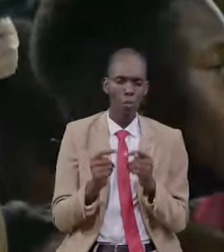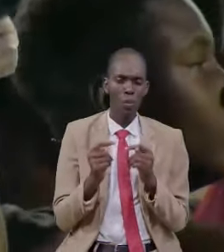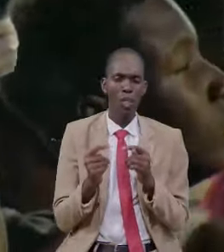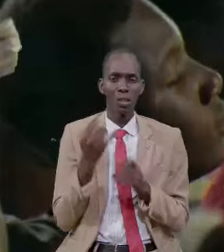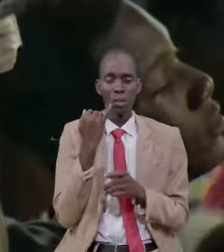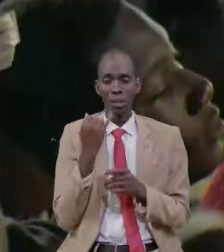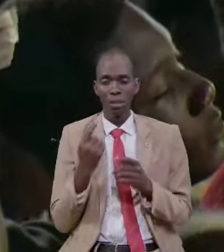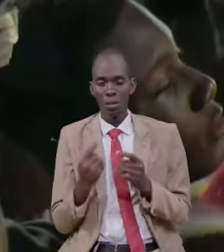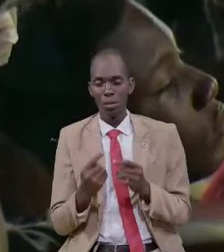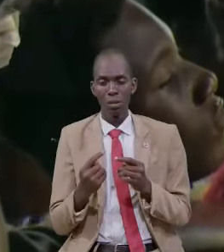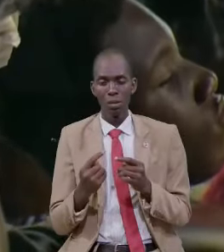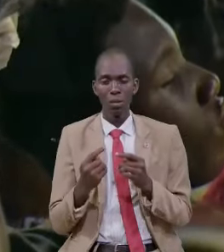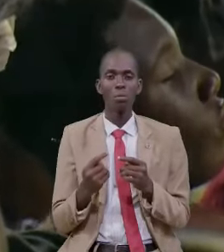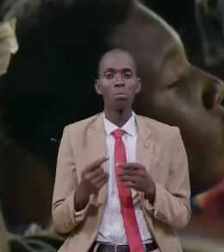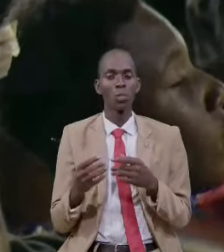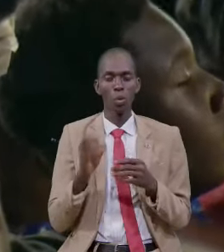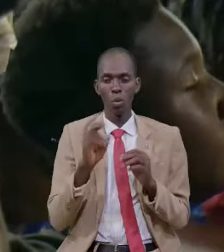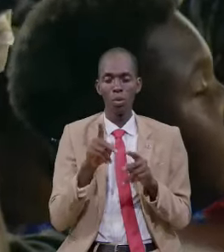in